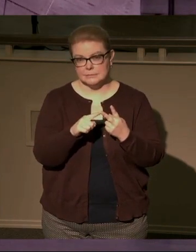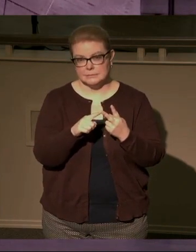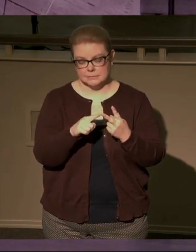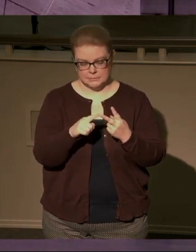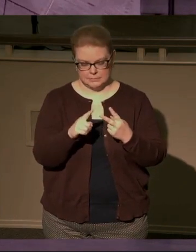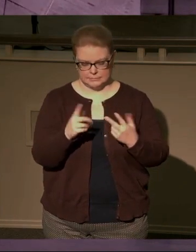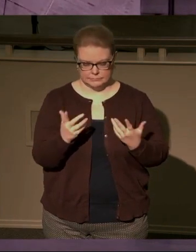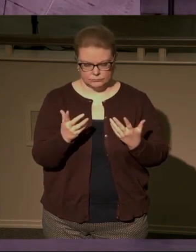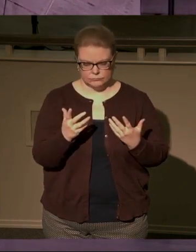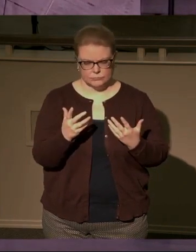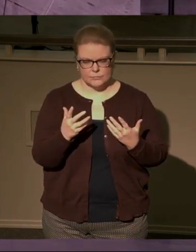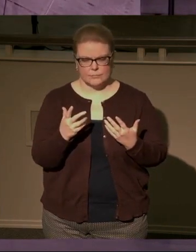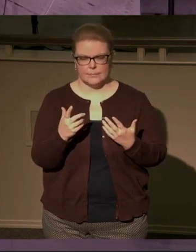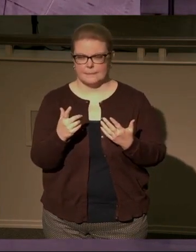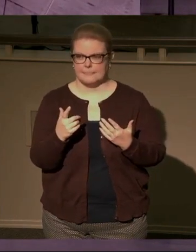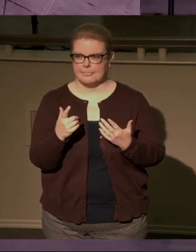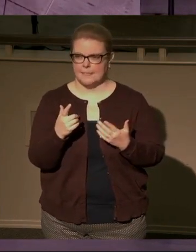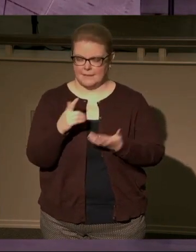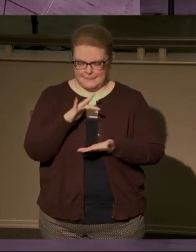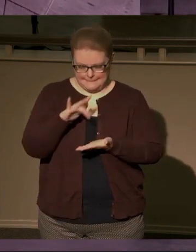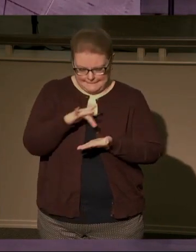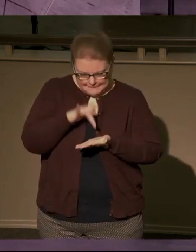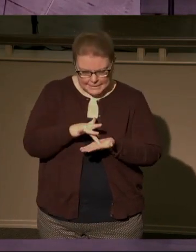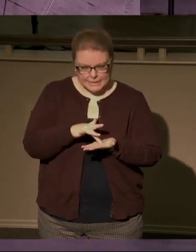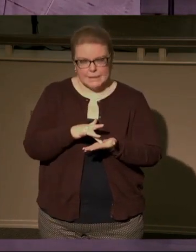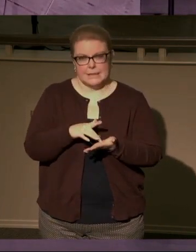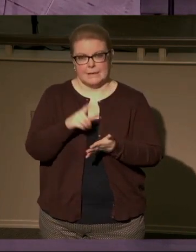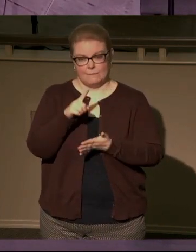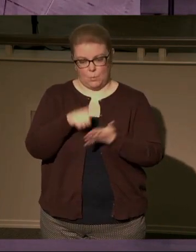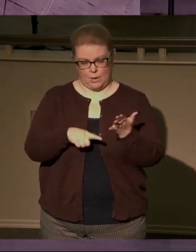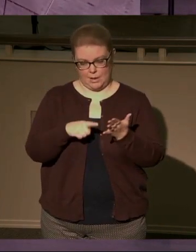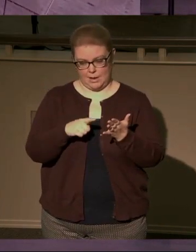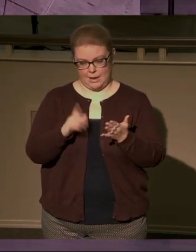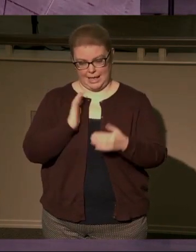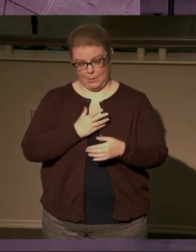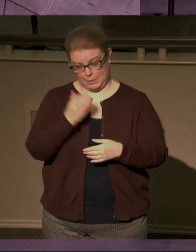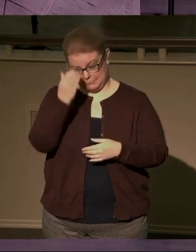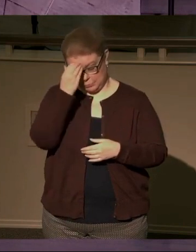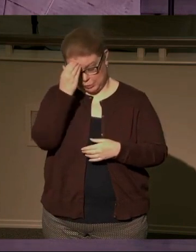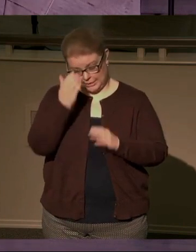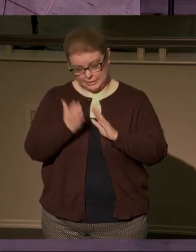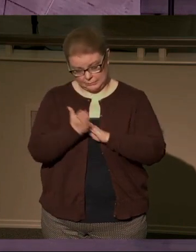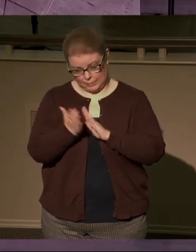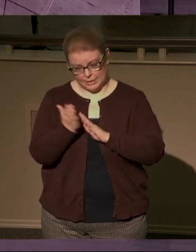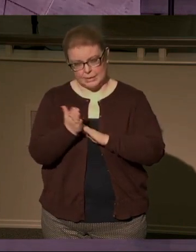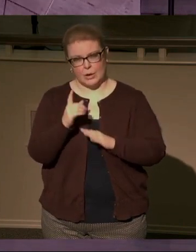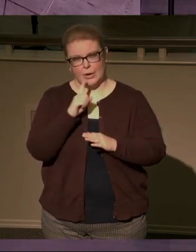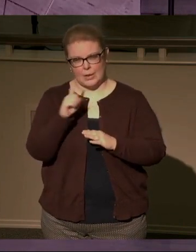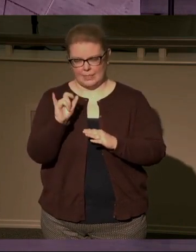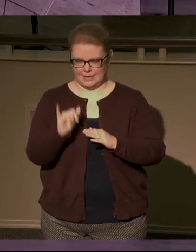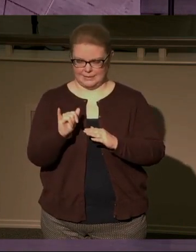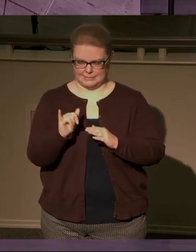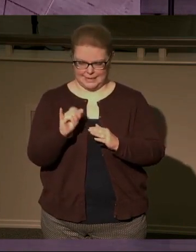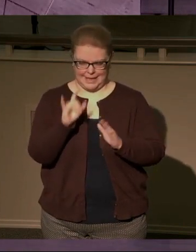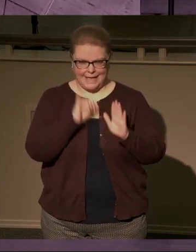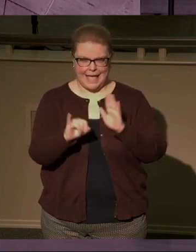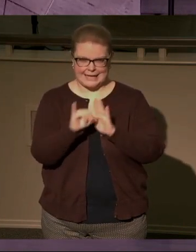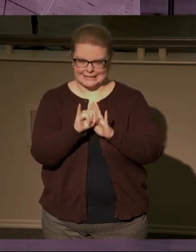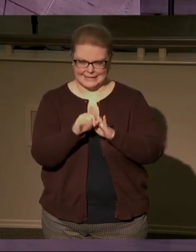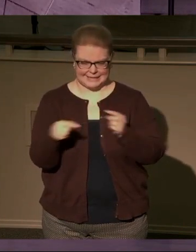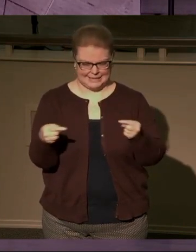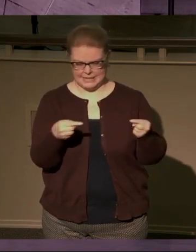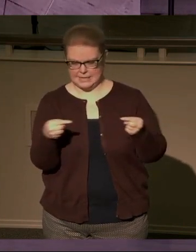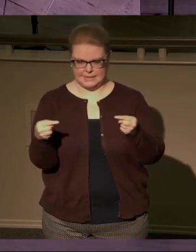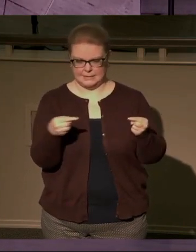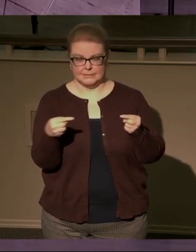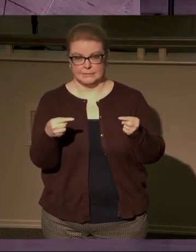operates the system of our brain are these competing identities. The first identity is